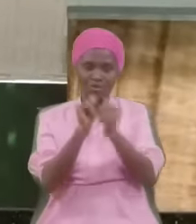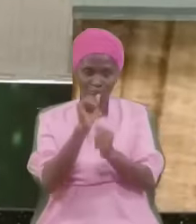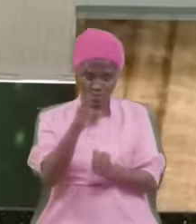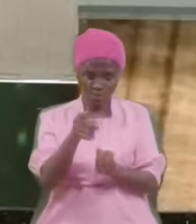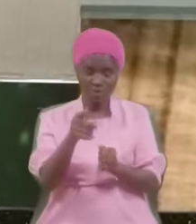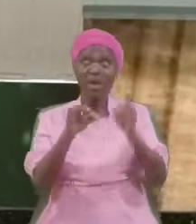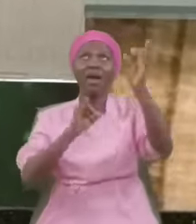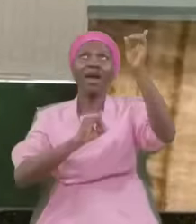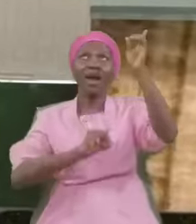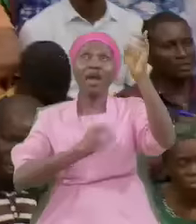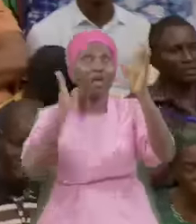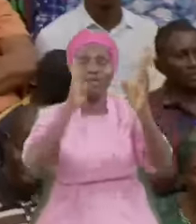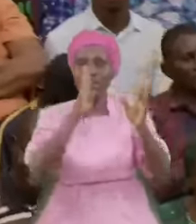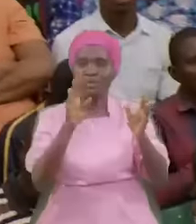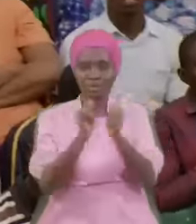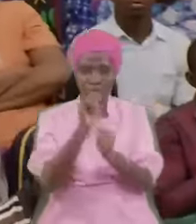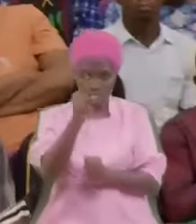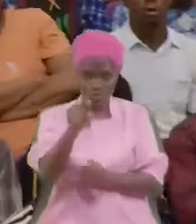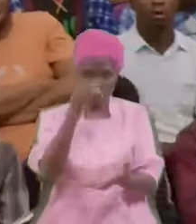I will be with thee.